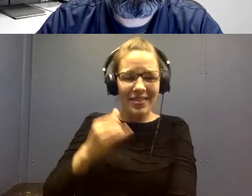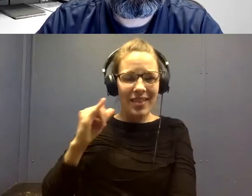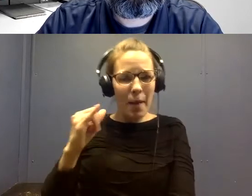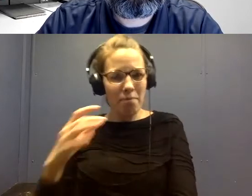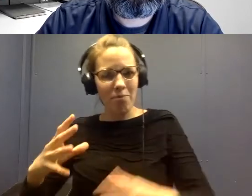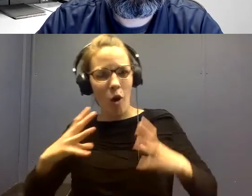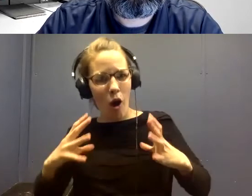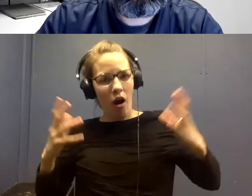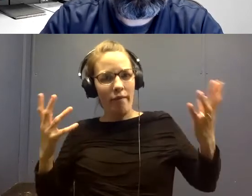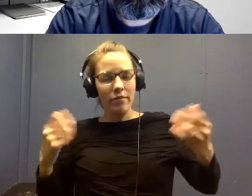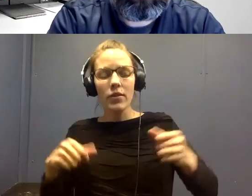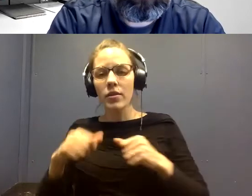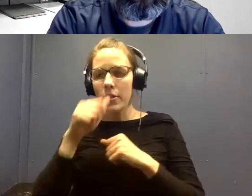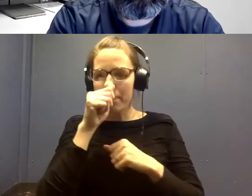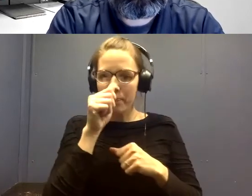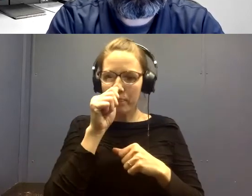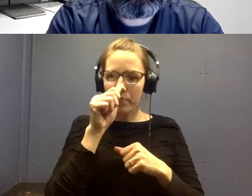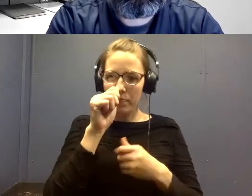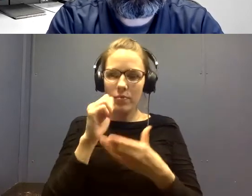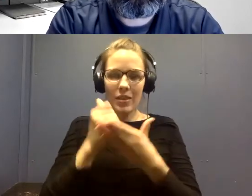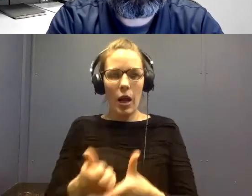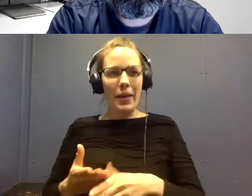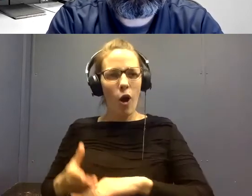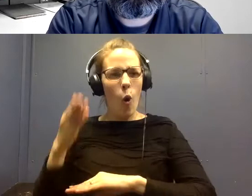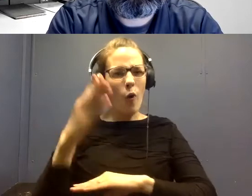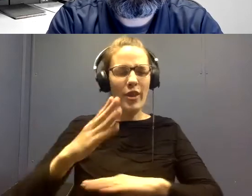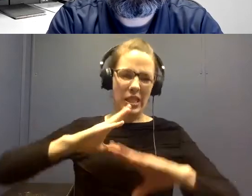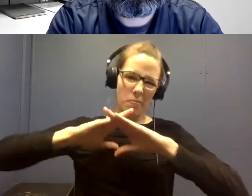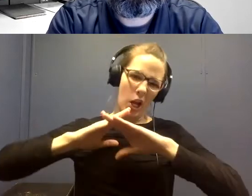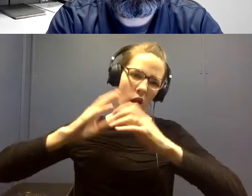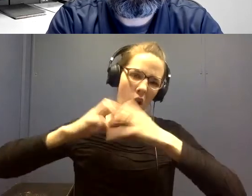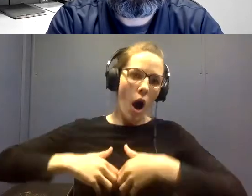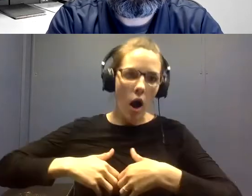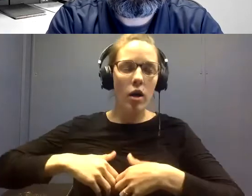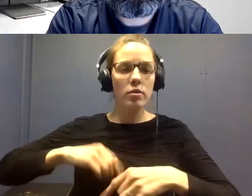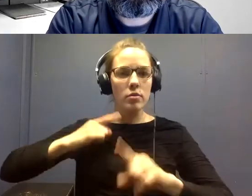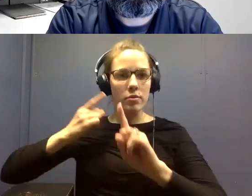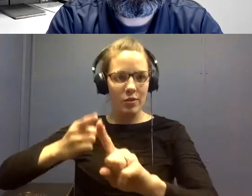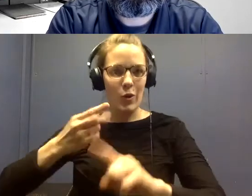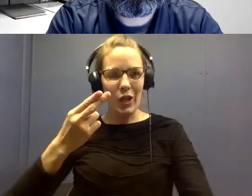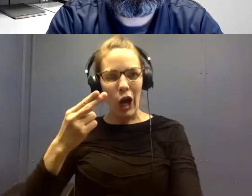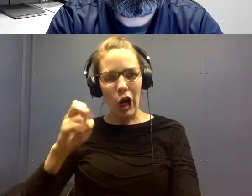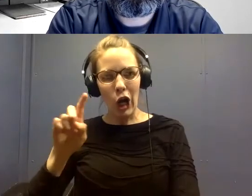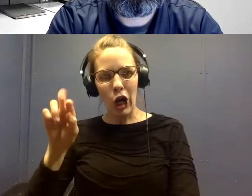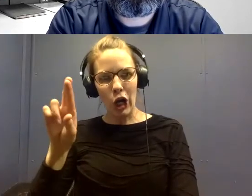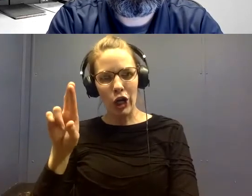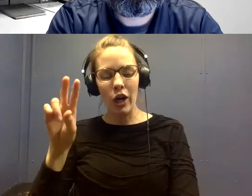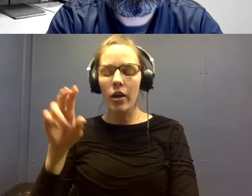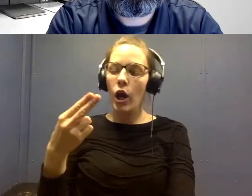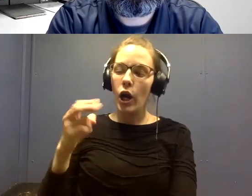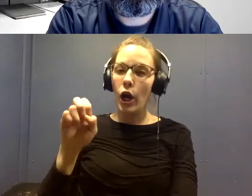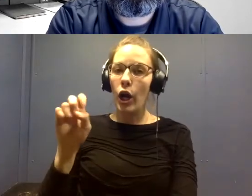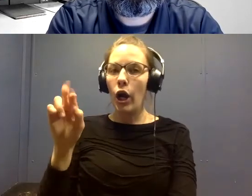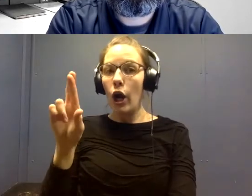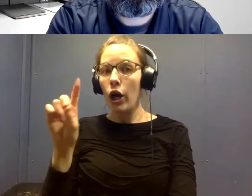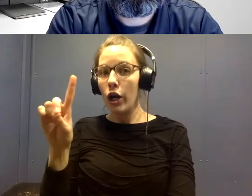day and help get over this barrier towards herd immunity. So we're asking people to be flexible,